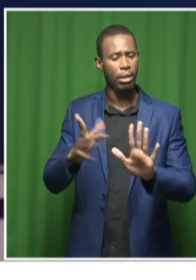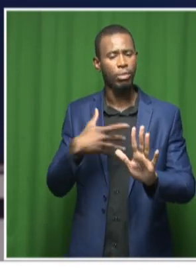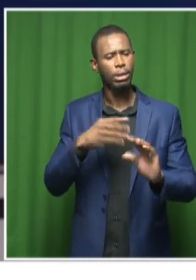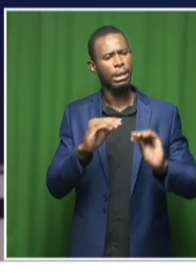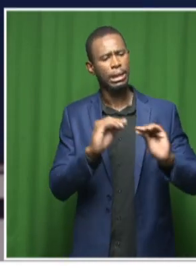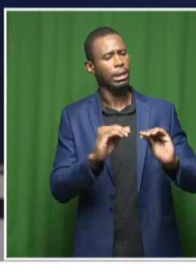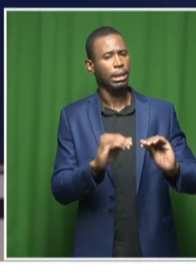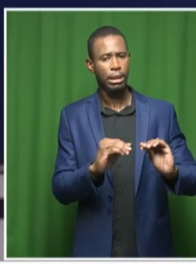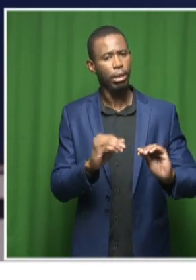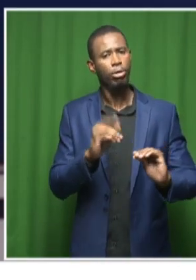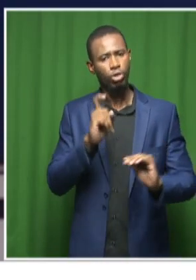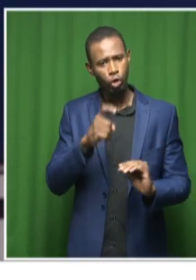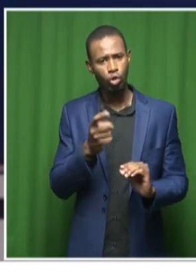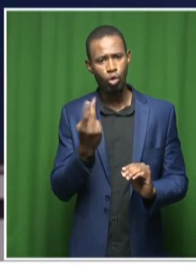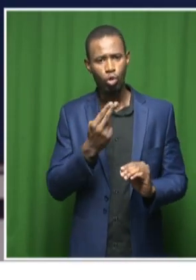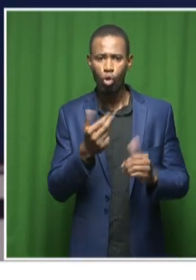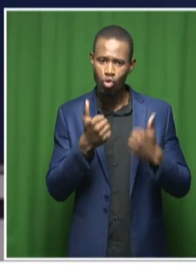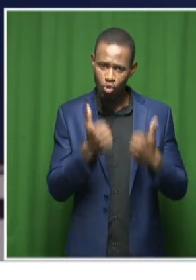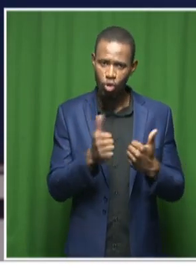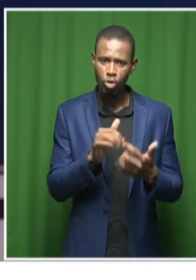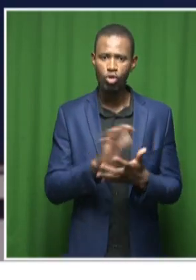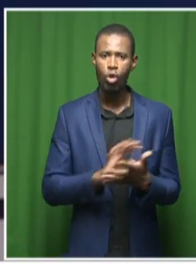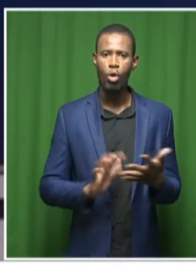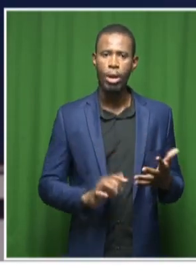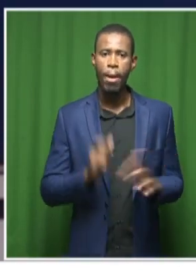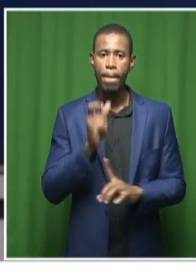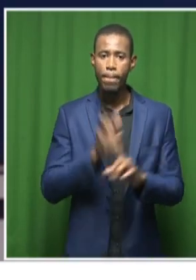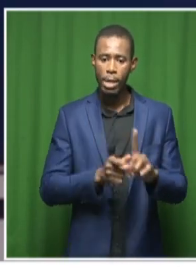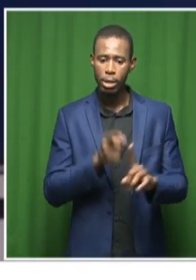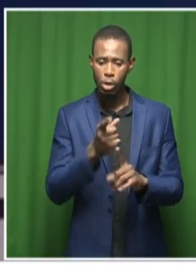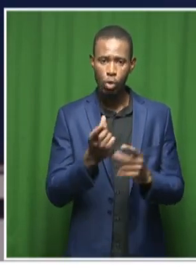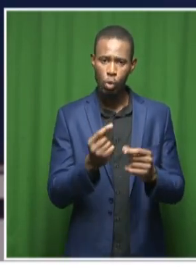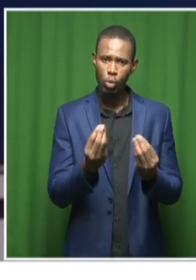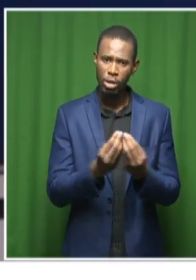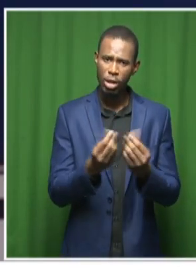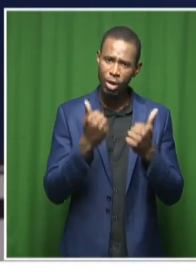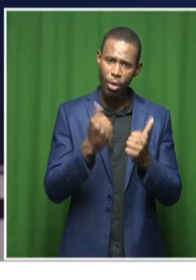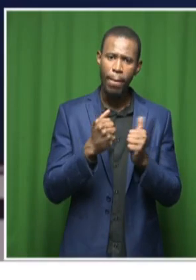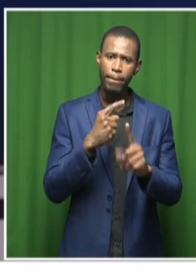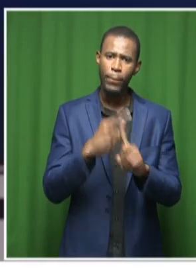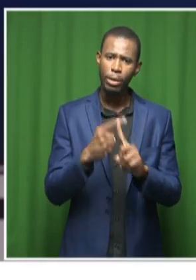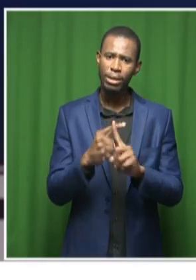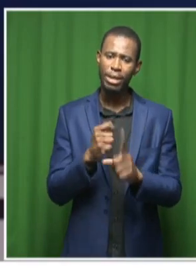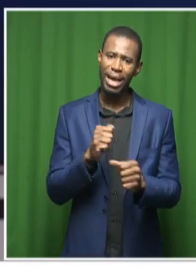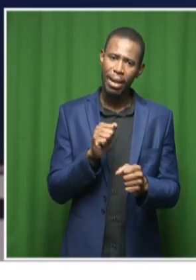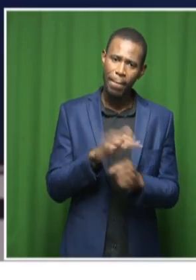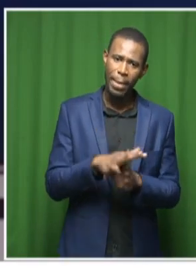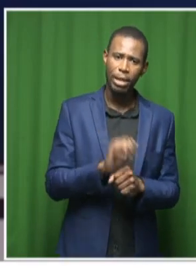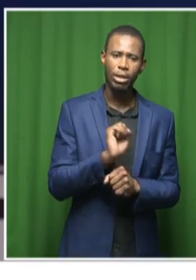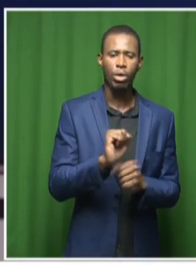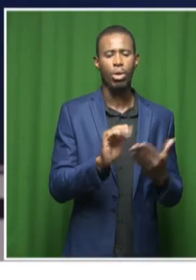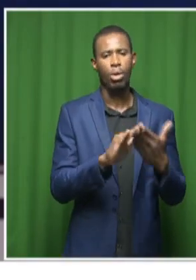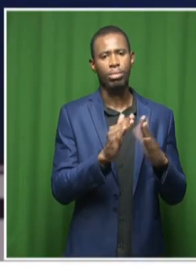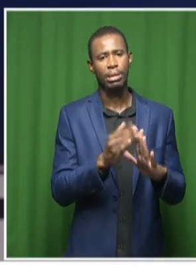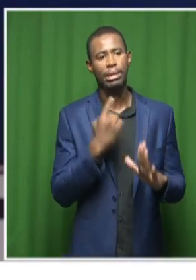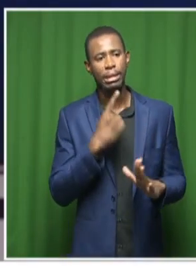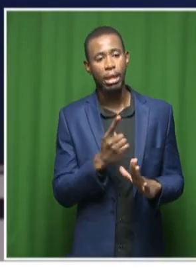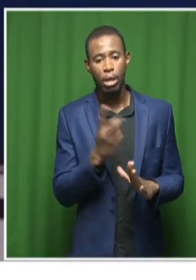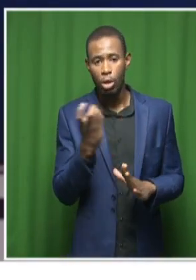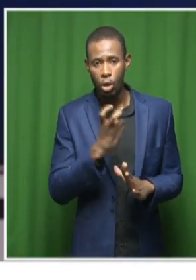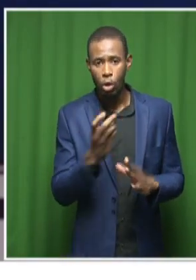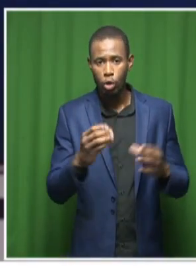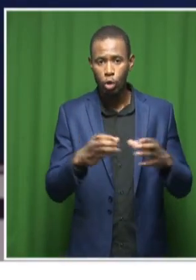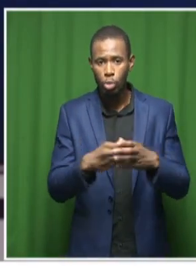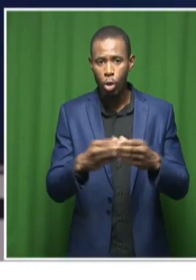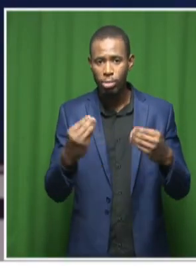say, tell good stories of people doing or making an impact in your own communities. So those are the types of stories that we say, find a small business,